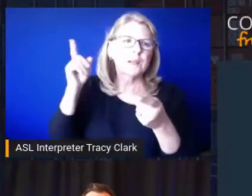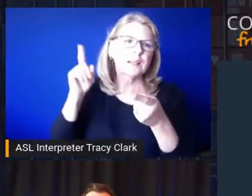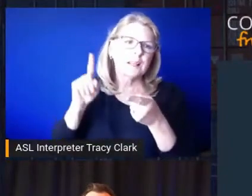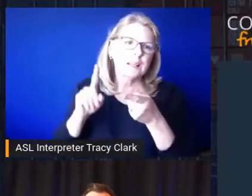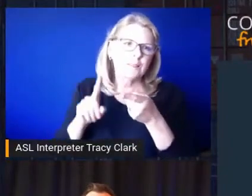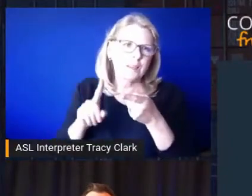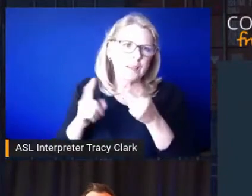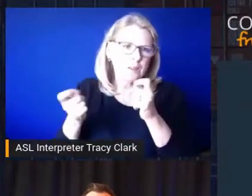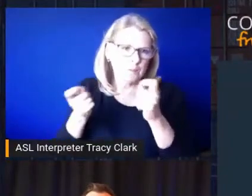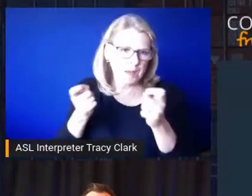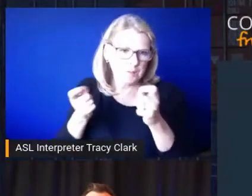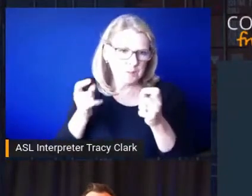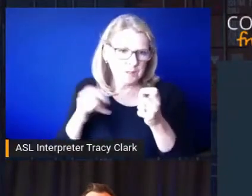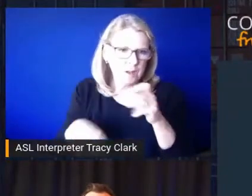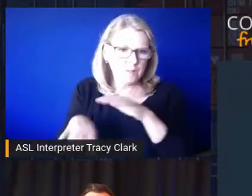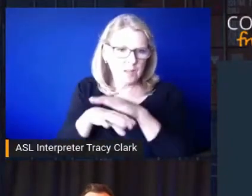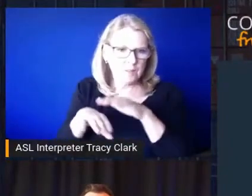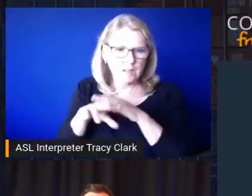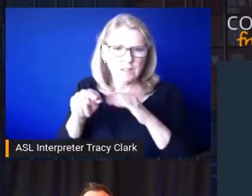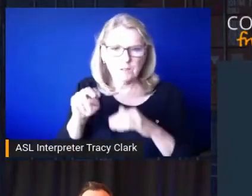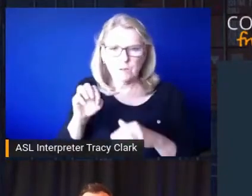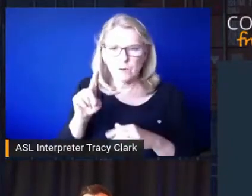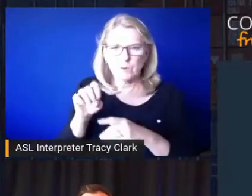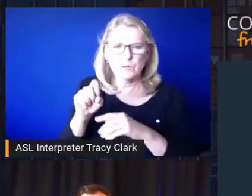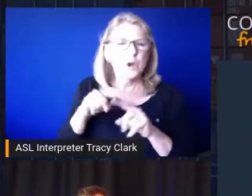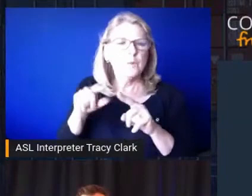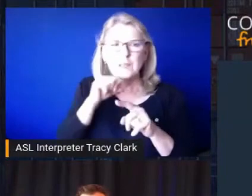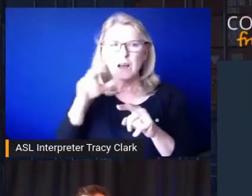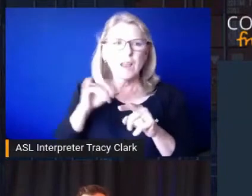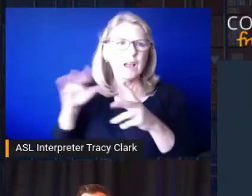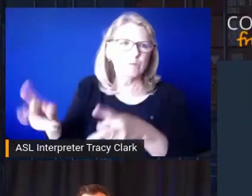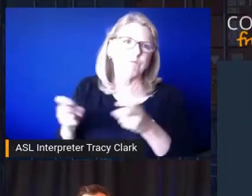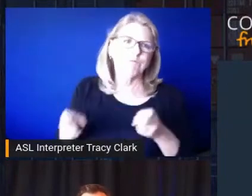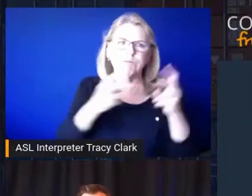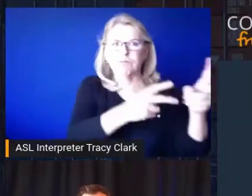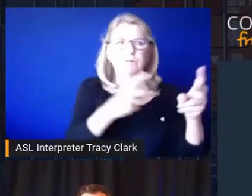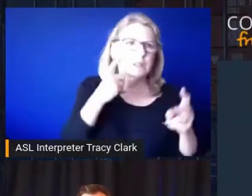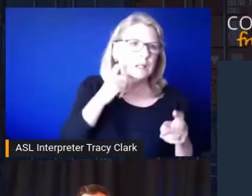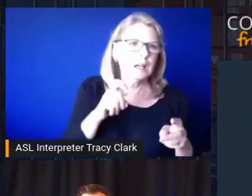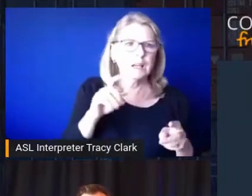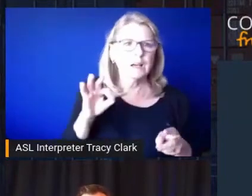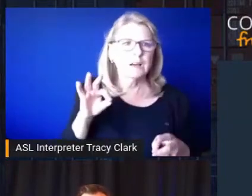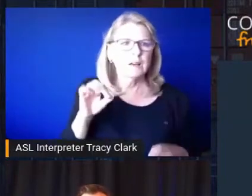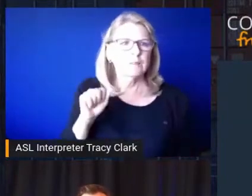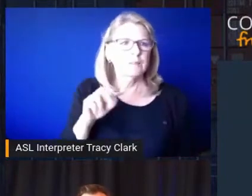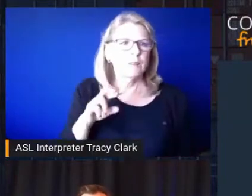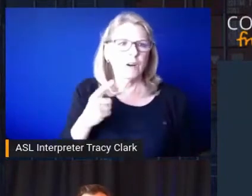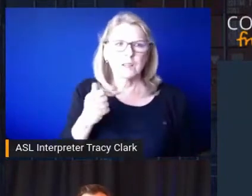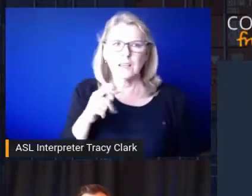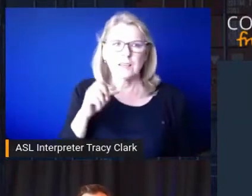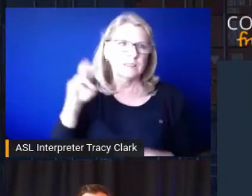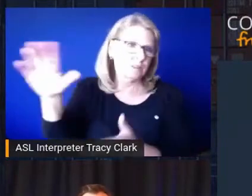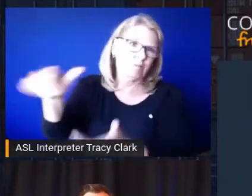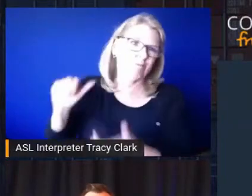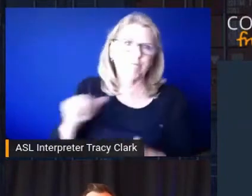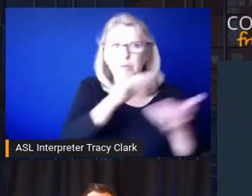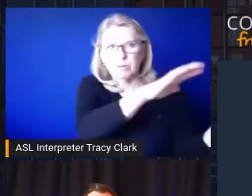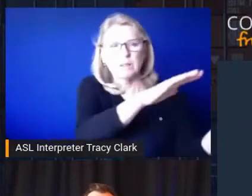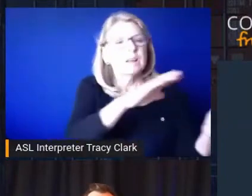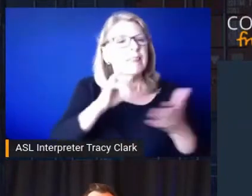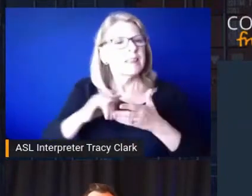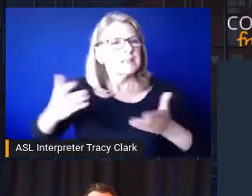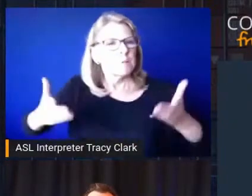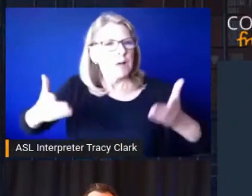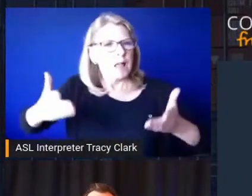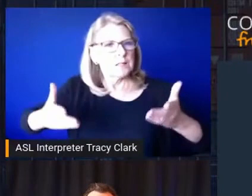as far away as like Fargate, for instance. So you're getting that kind of the balance between the two there. And so if you need a